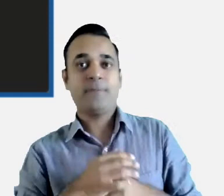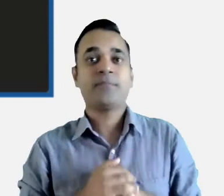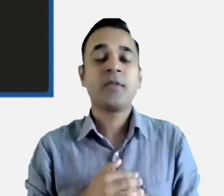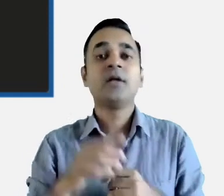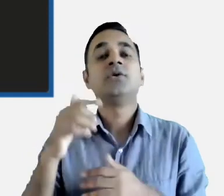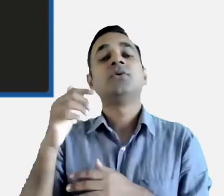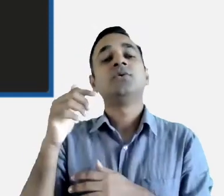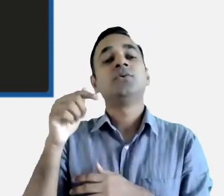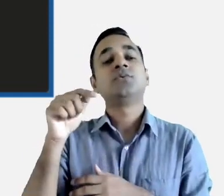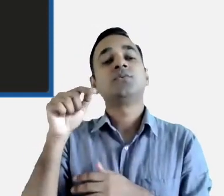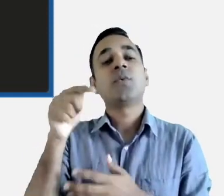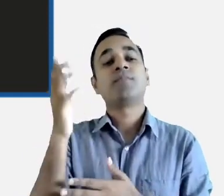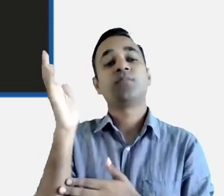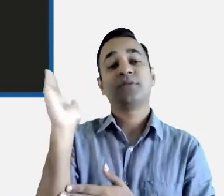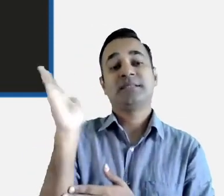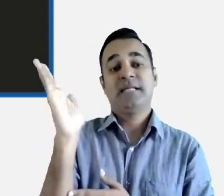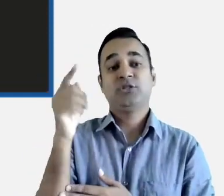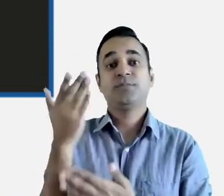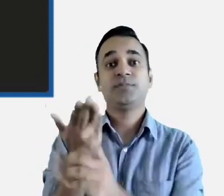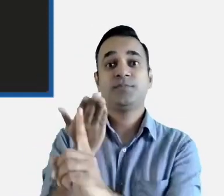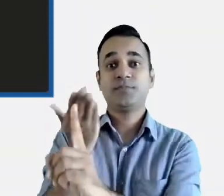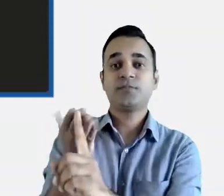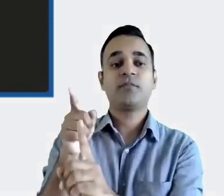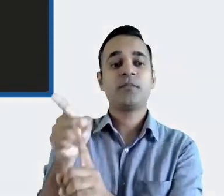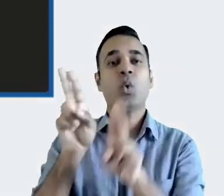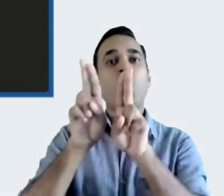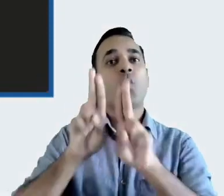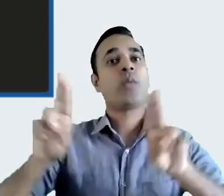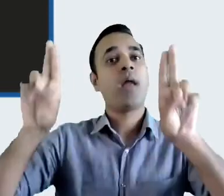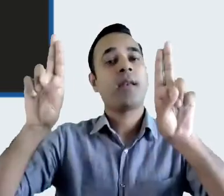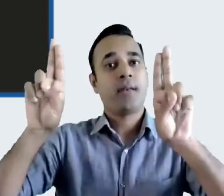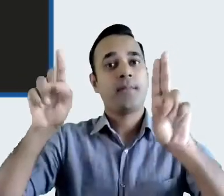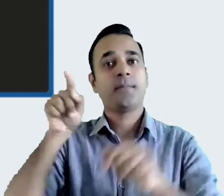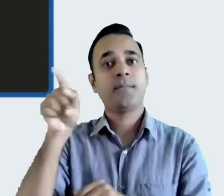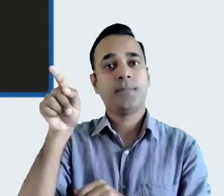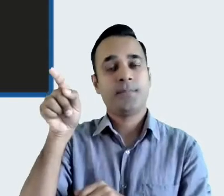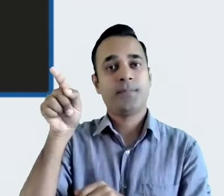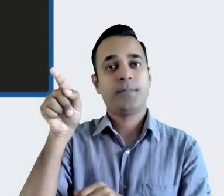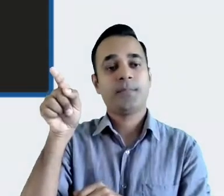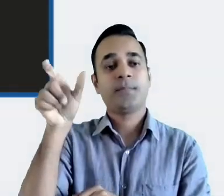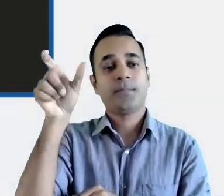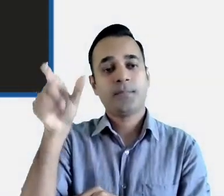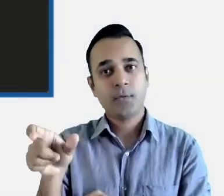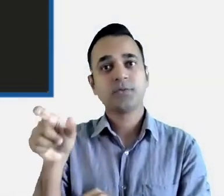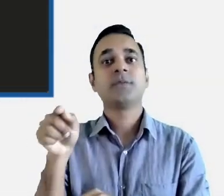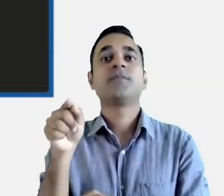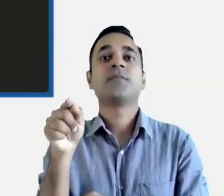Proyectos, UNOPS, tenemos el mandato de las Naciones Unidas para implementar proyectos